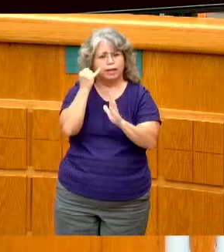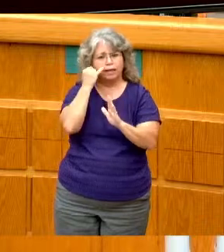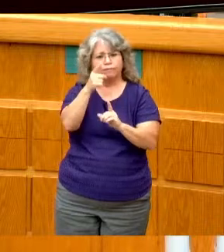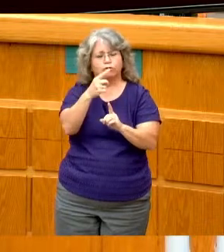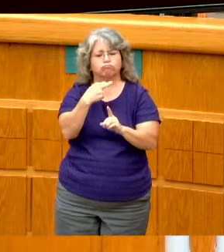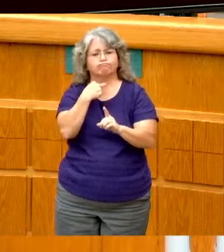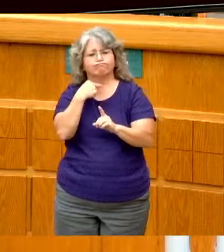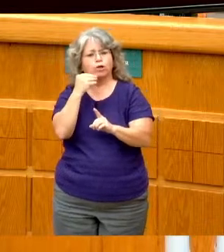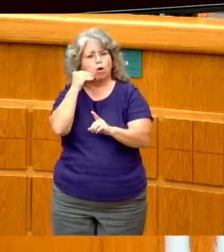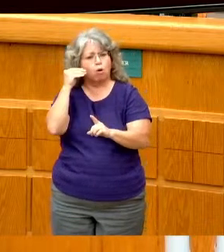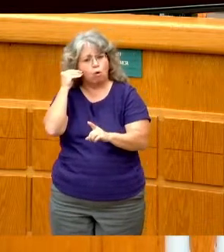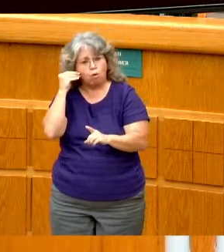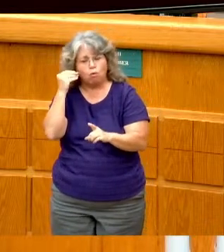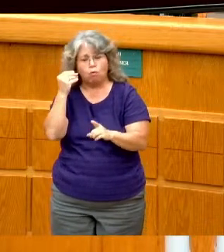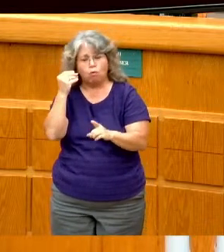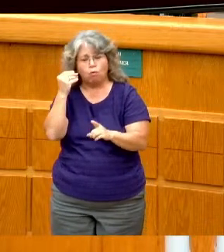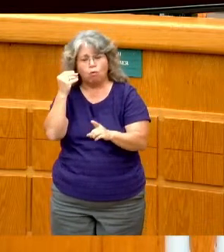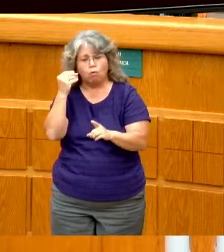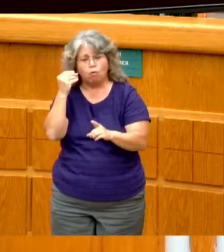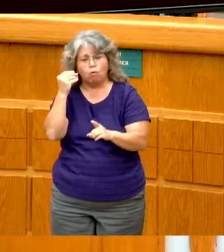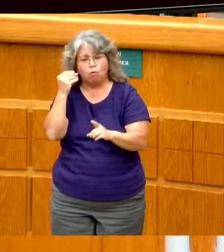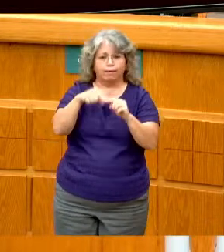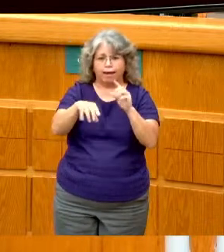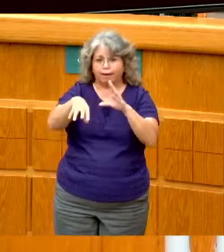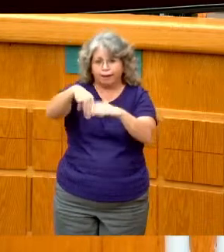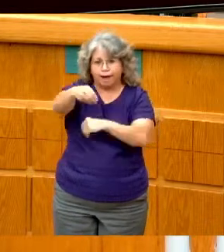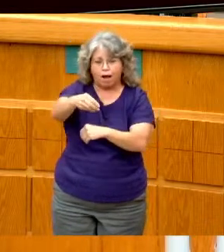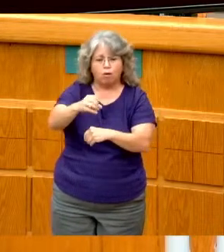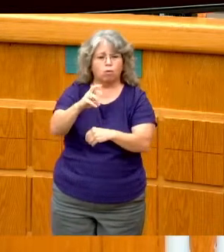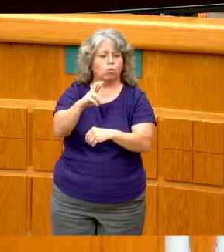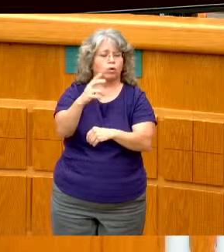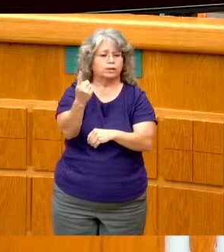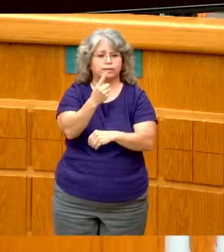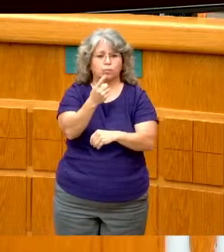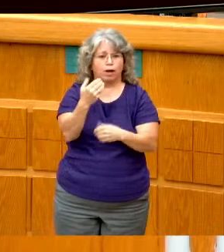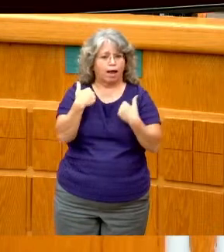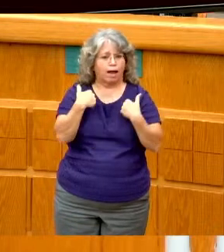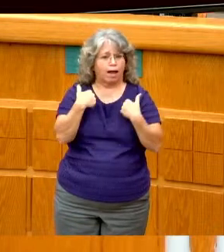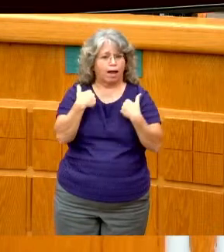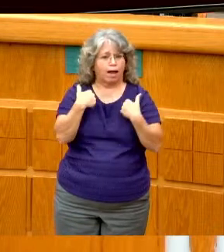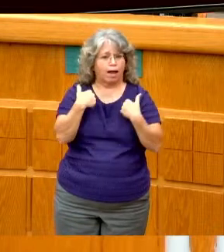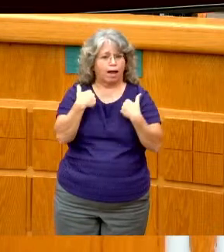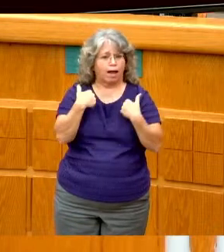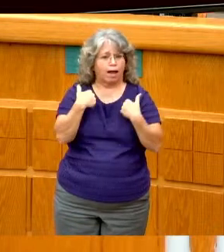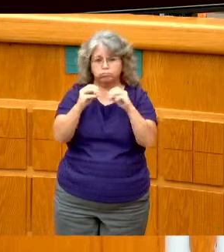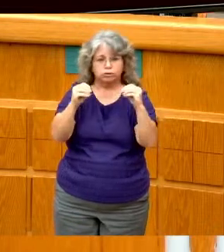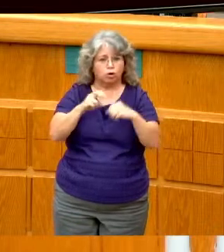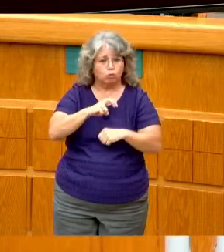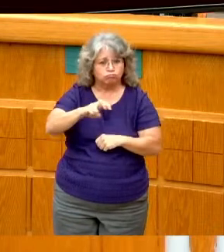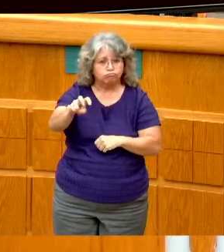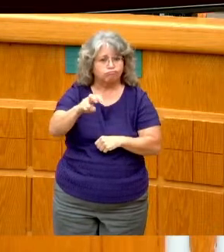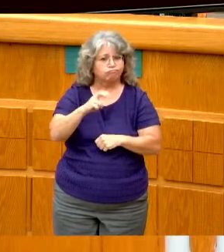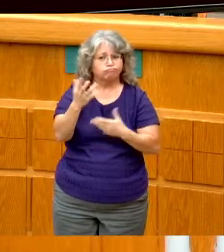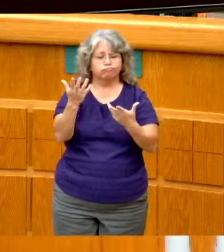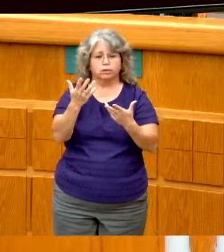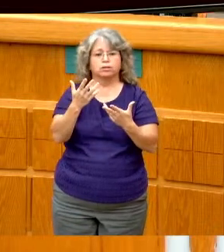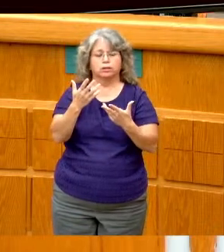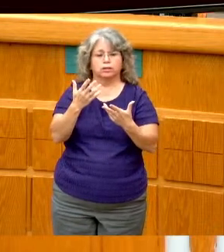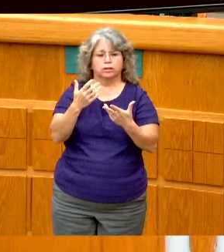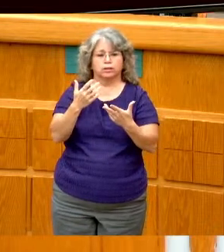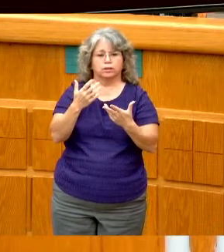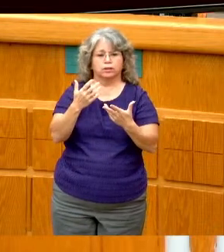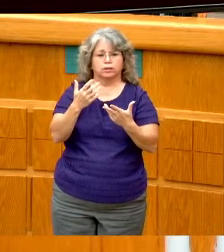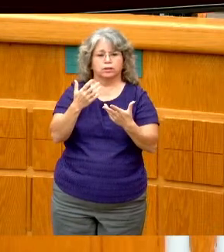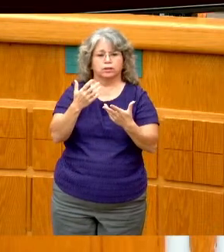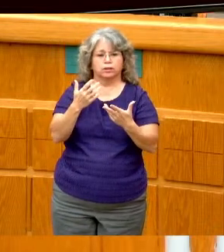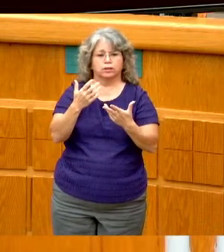senior citizen or someone without transportation. As your mayor and along with our council, we are working hard to